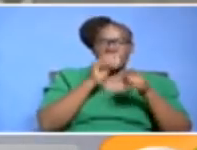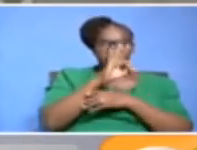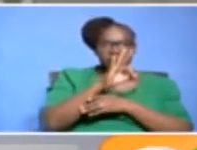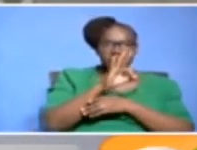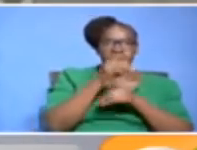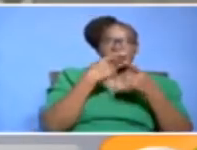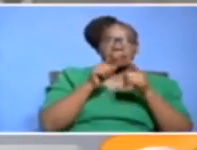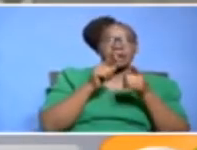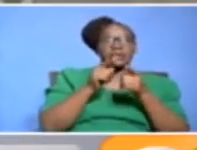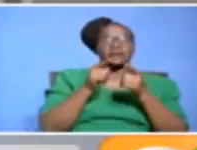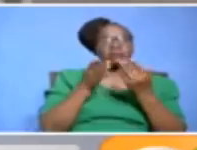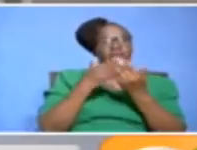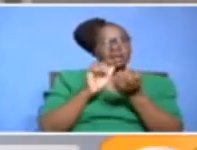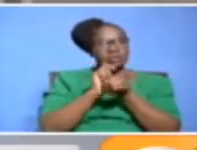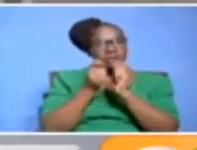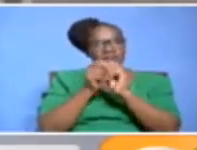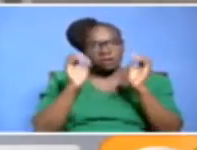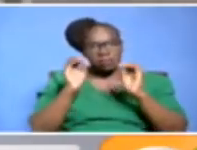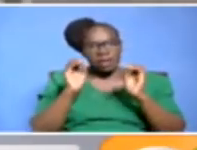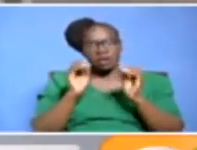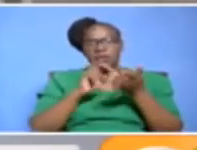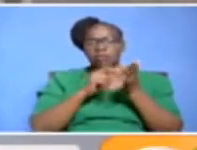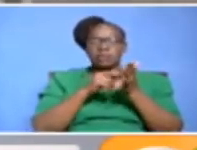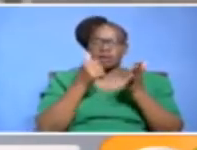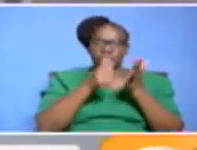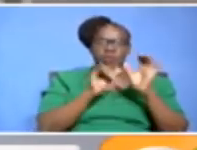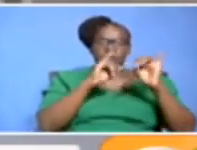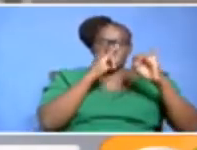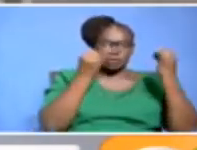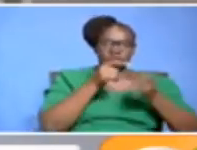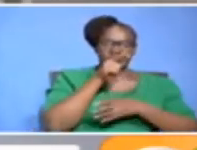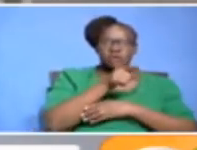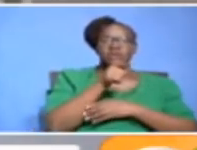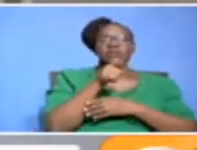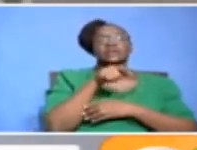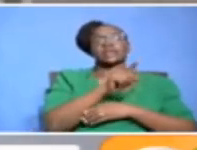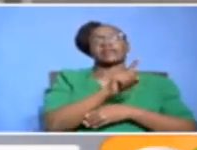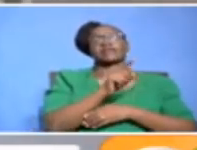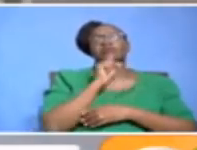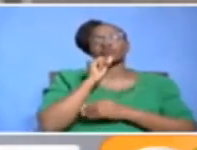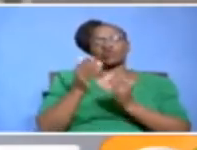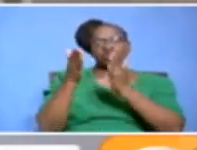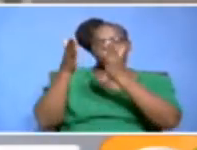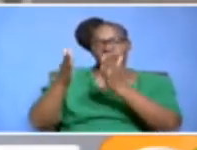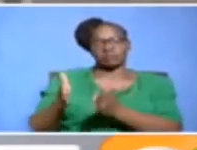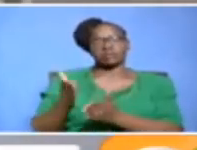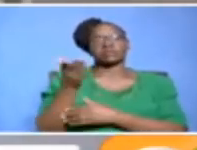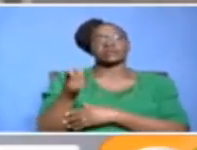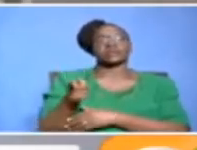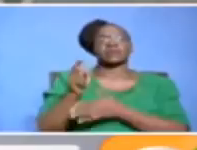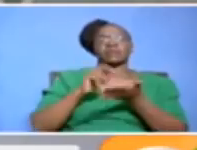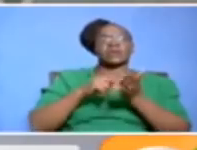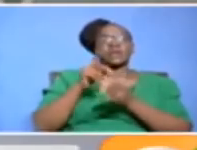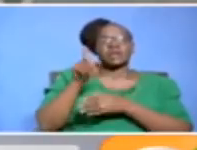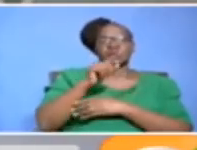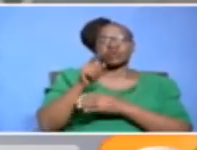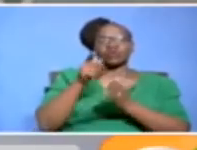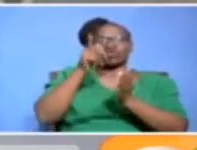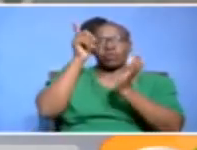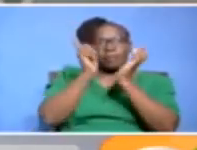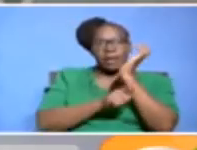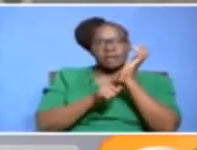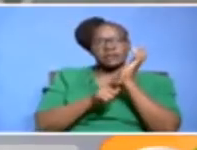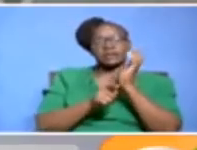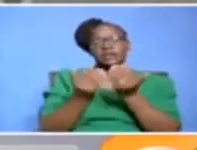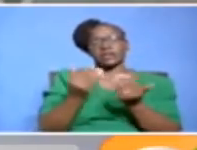rehabilitated, something is wrong with the system and not the child. So we should not punish the child because